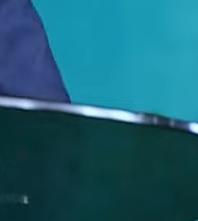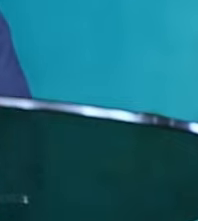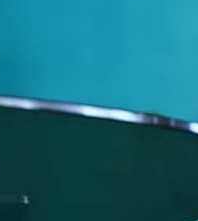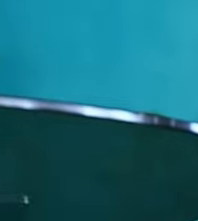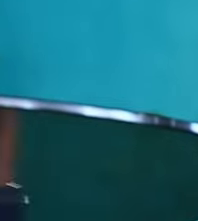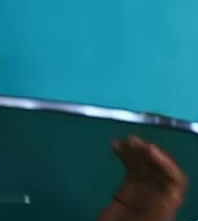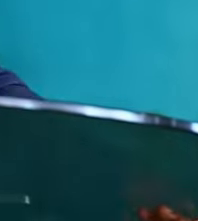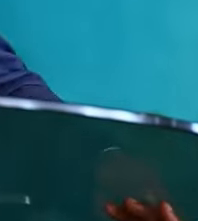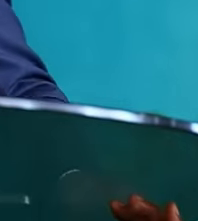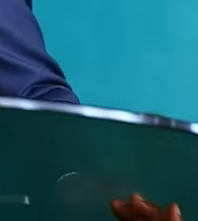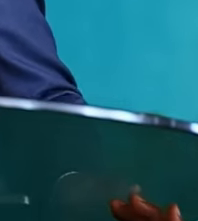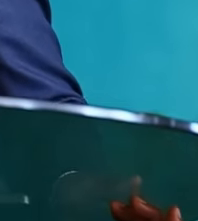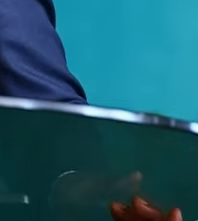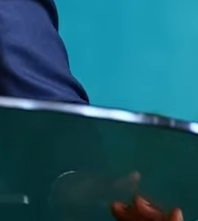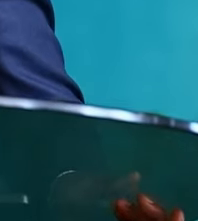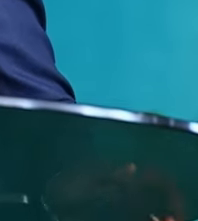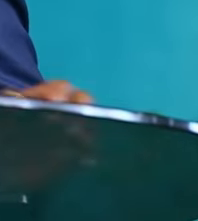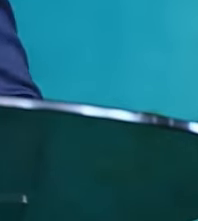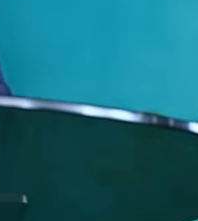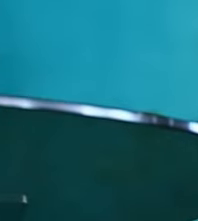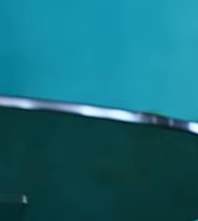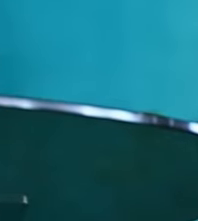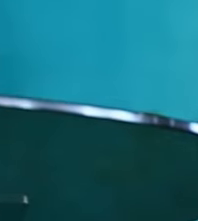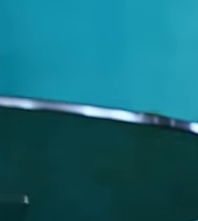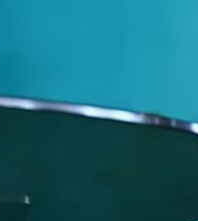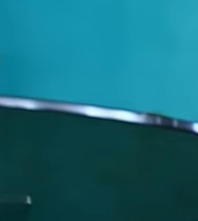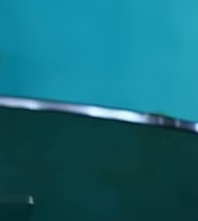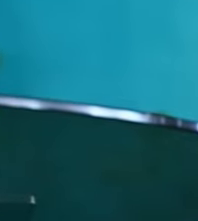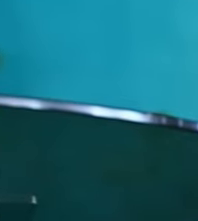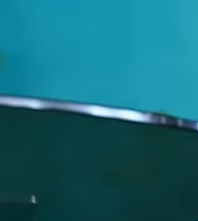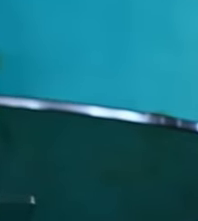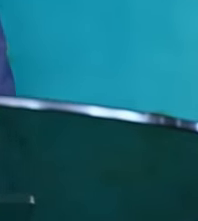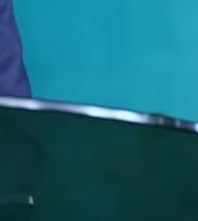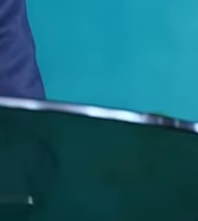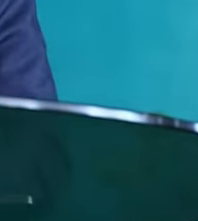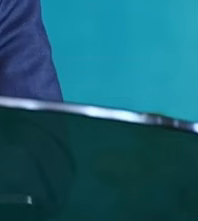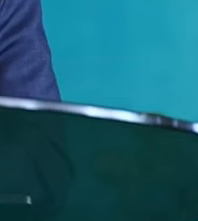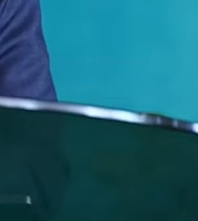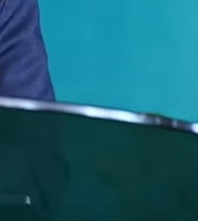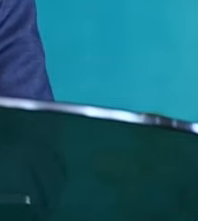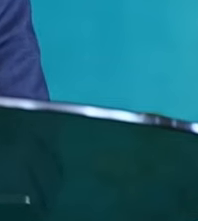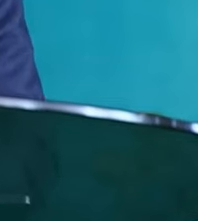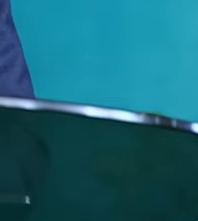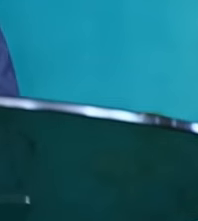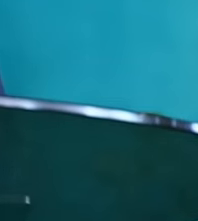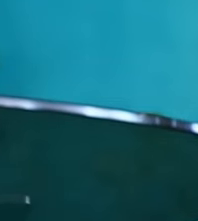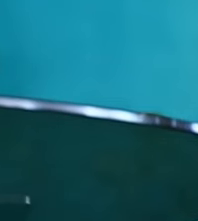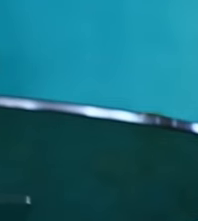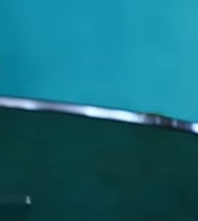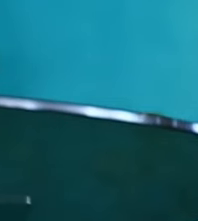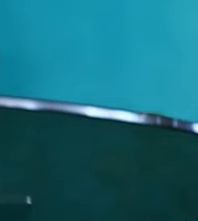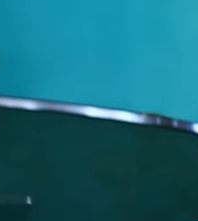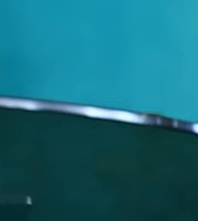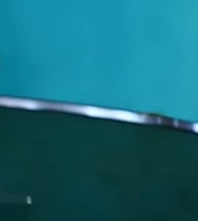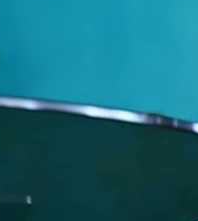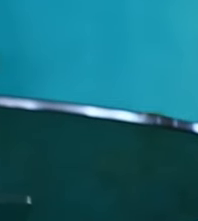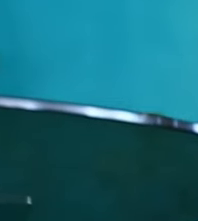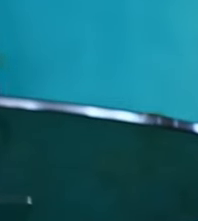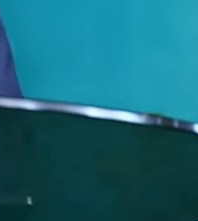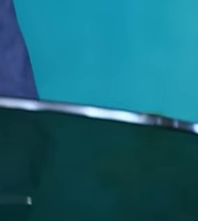Let's see from verse 40. One of the two who had John speak and followed him was